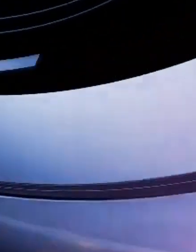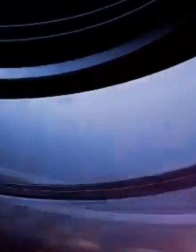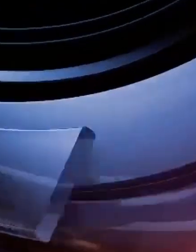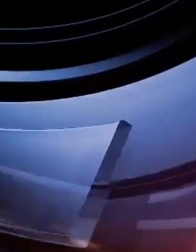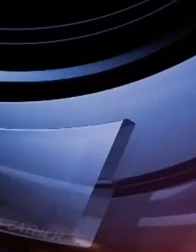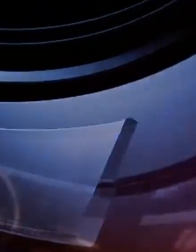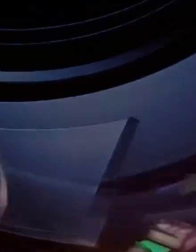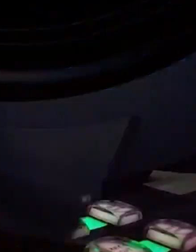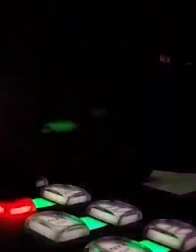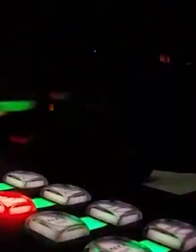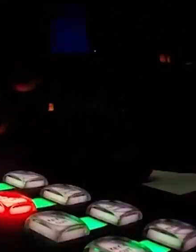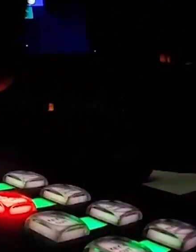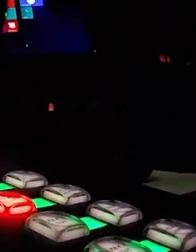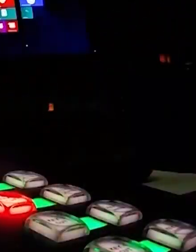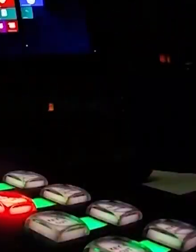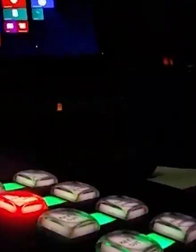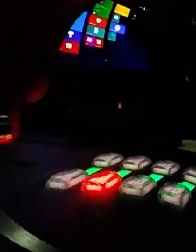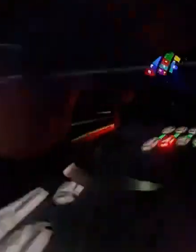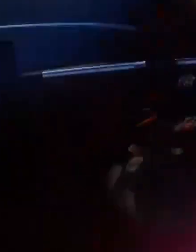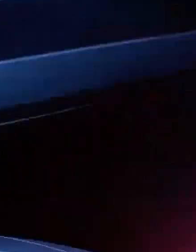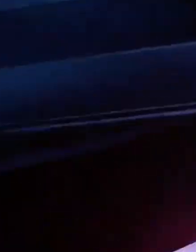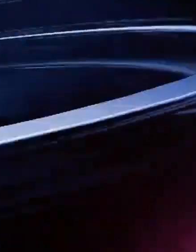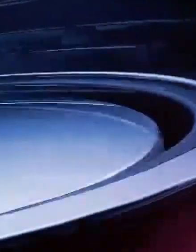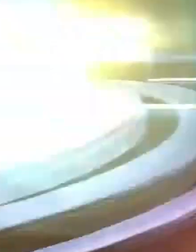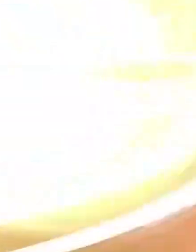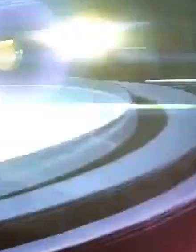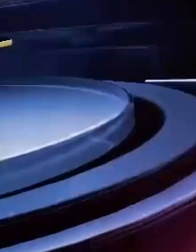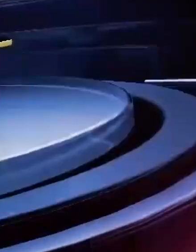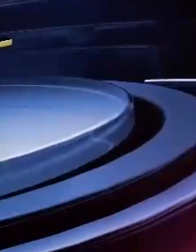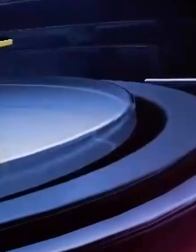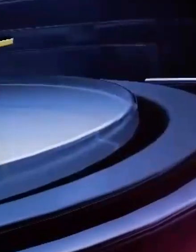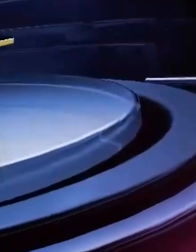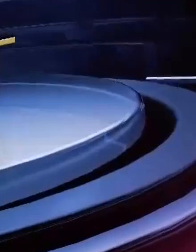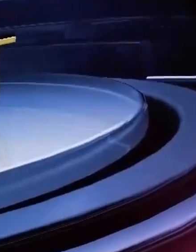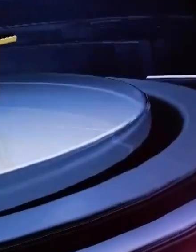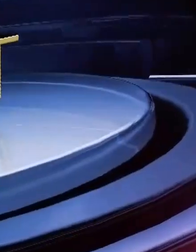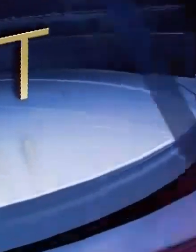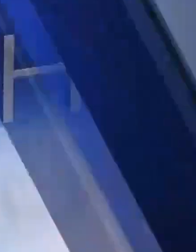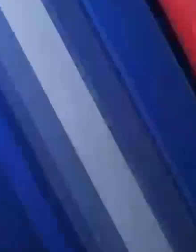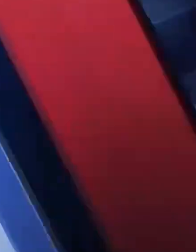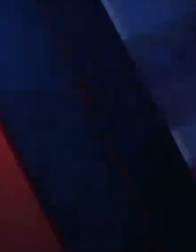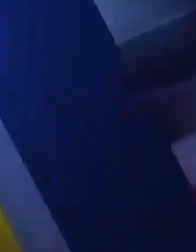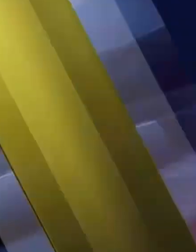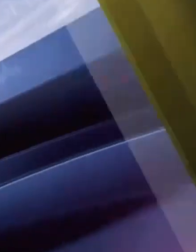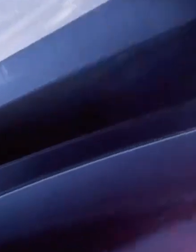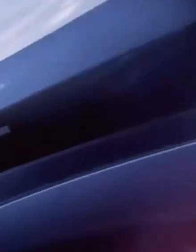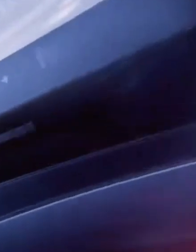Broadcasting from our studios in the Pine St. Michael, this is CBC NewsNight, starting now.